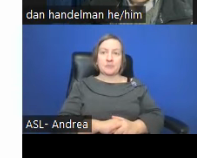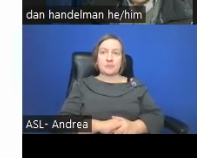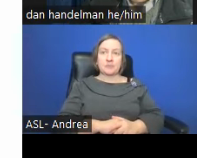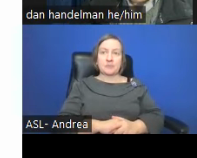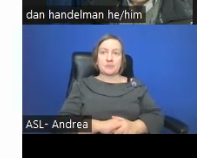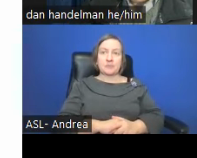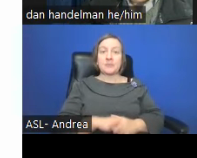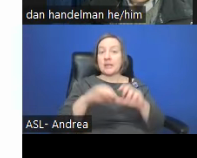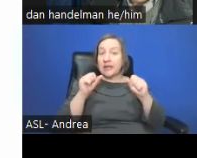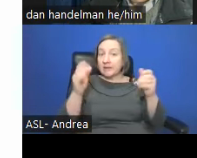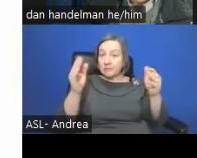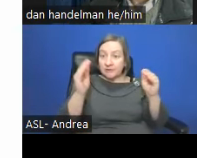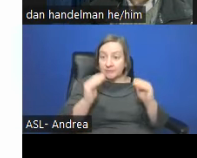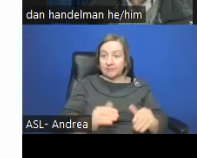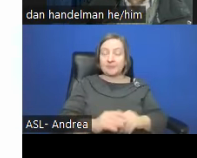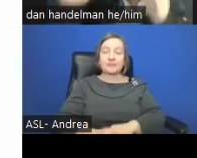Can we move on?